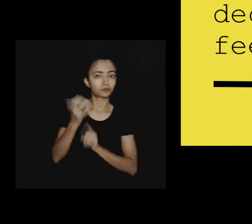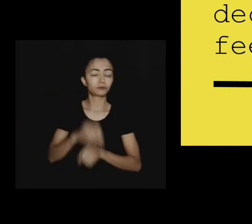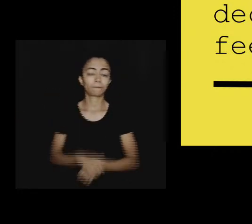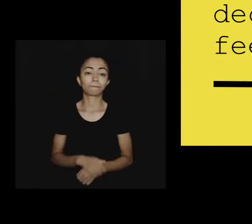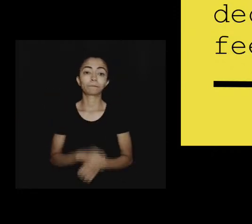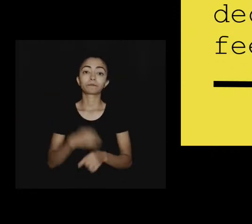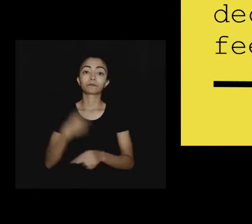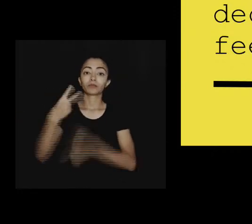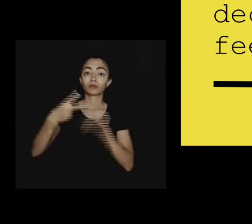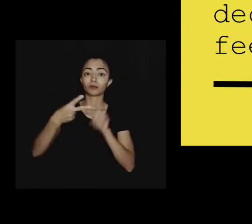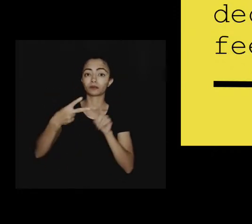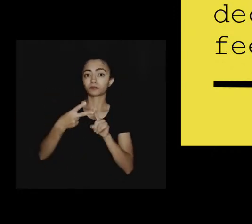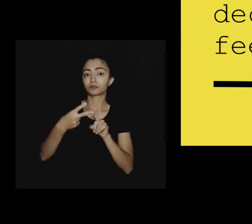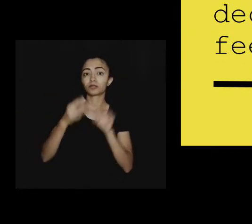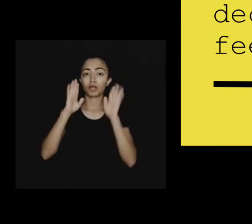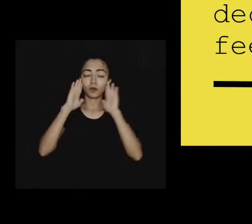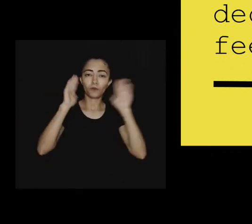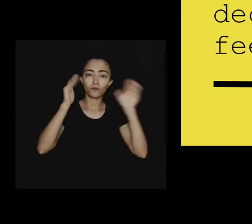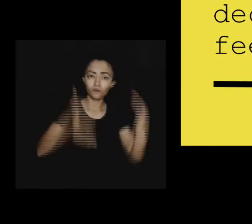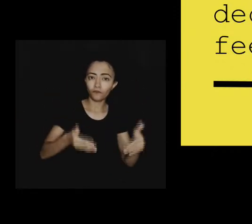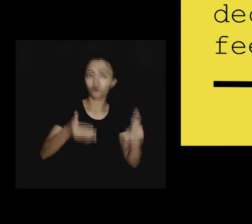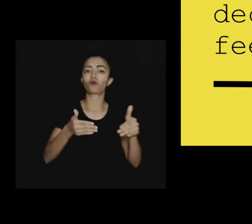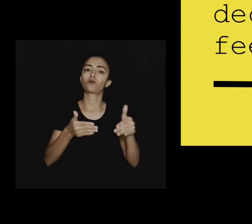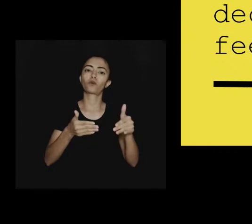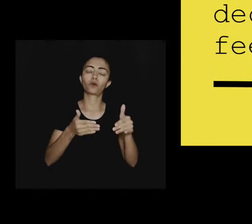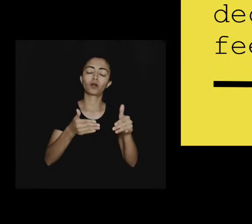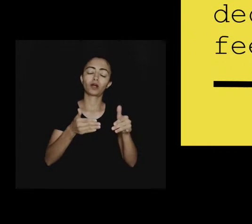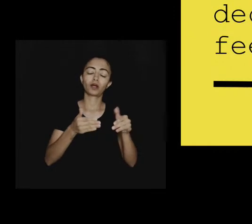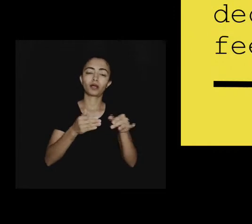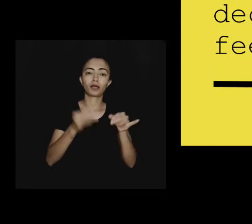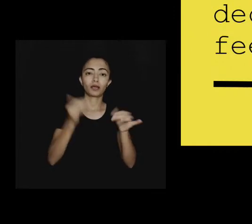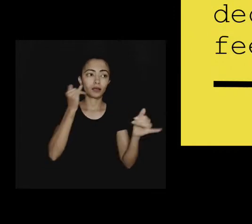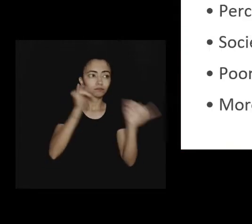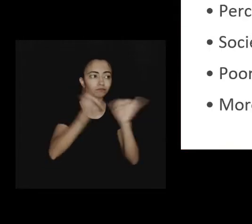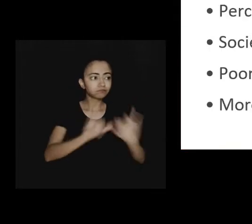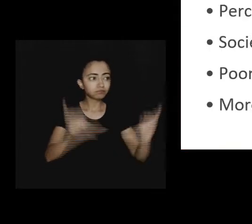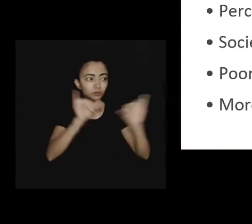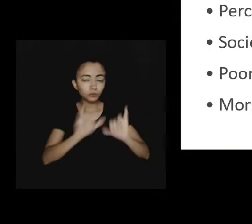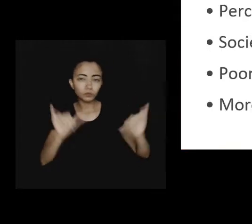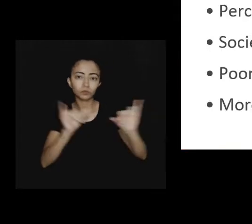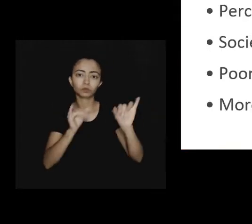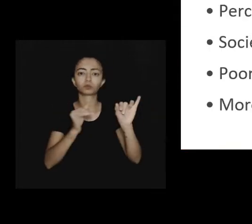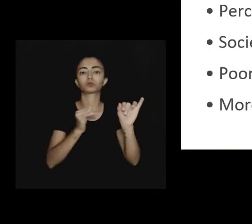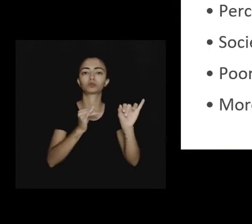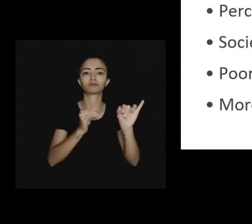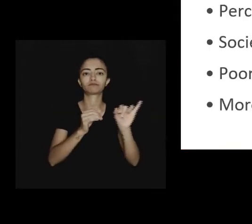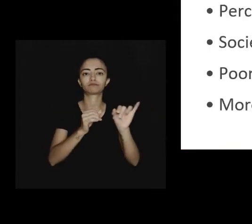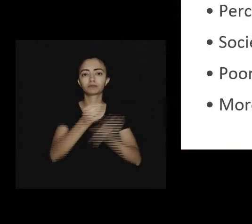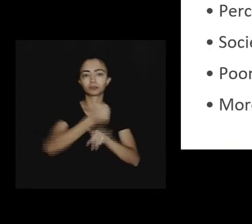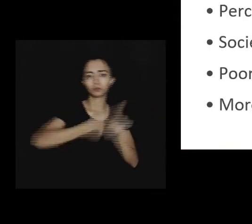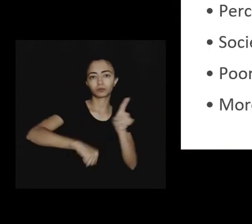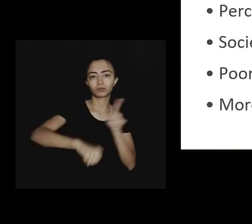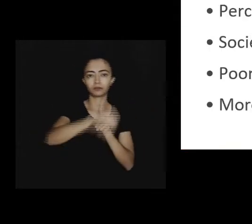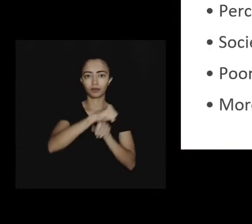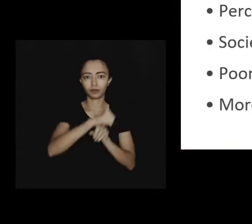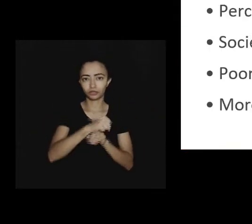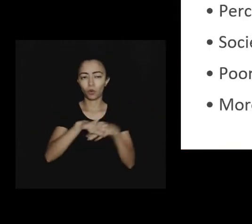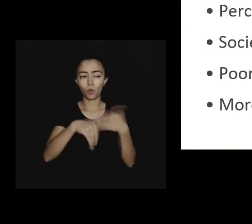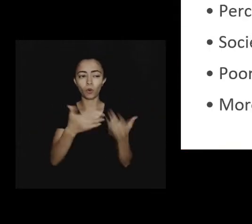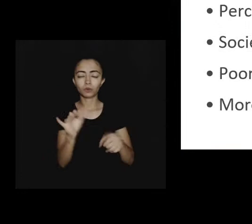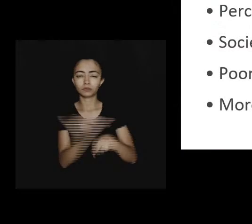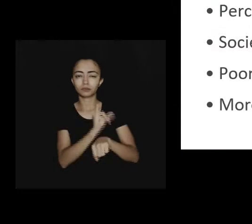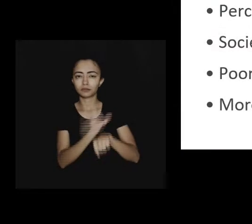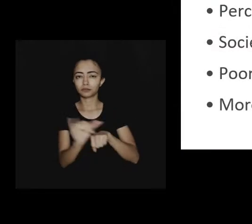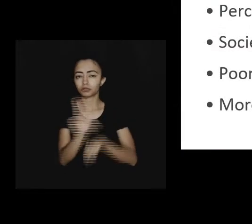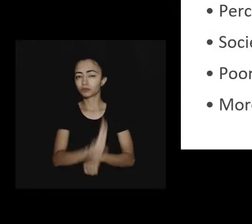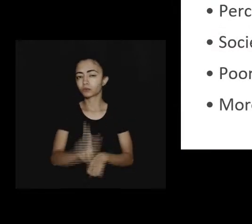being used increasingly today. So just to start off with why we focus